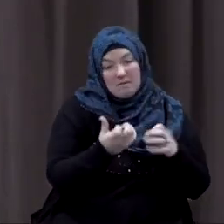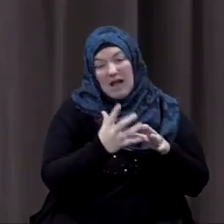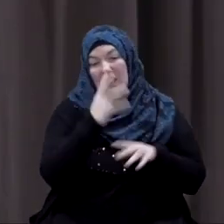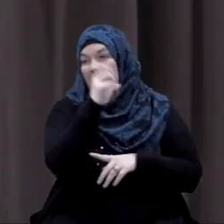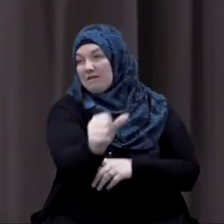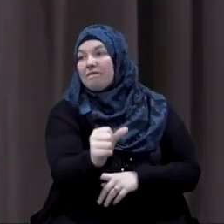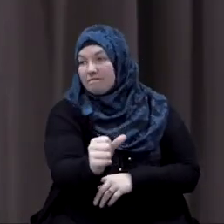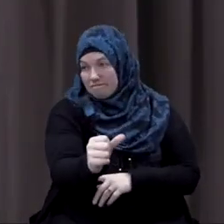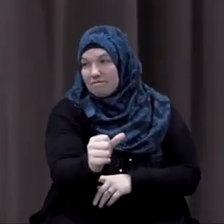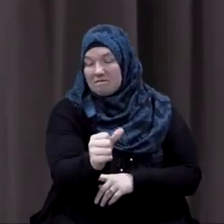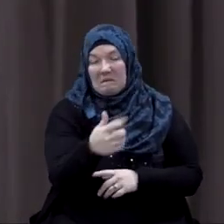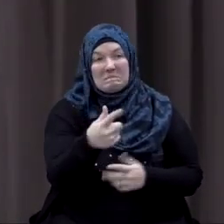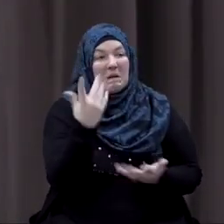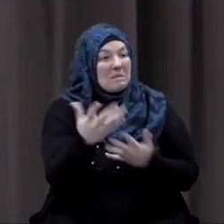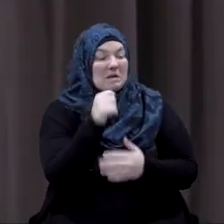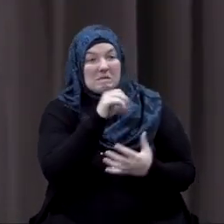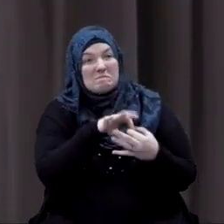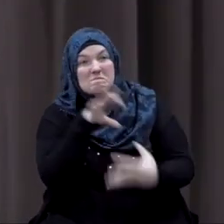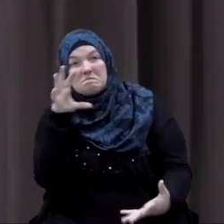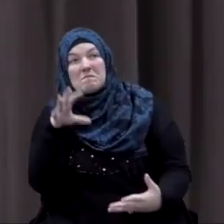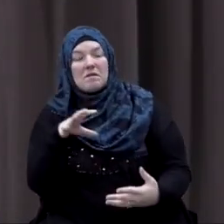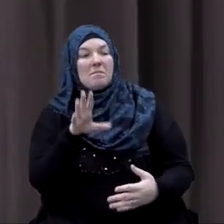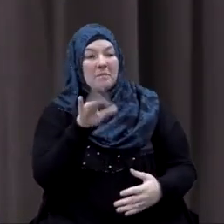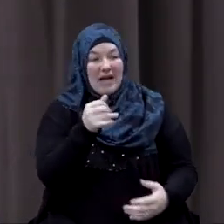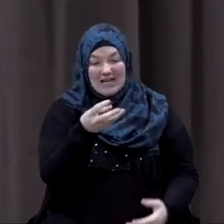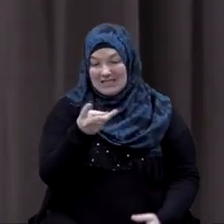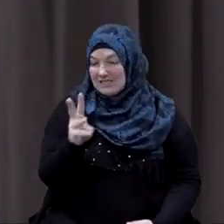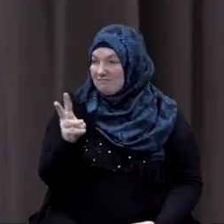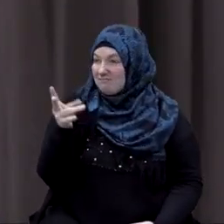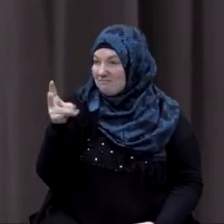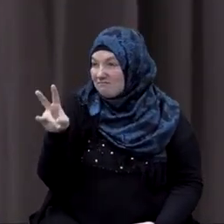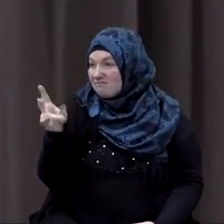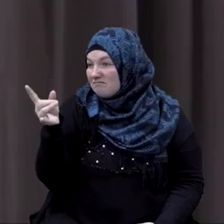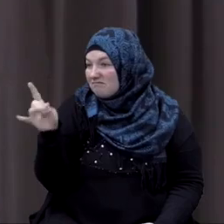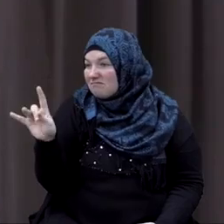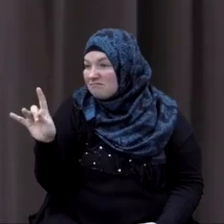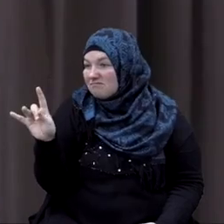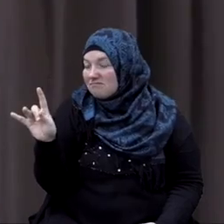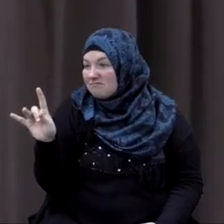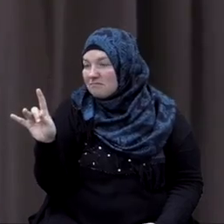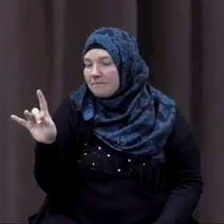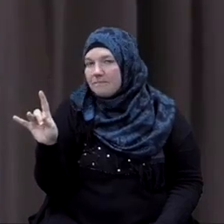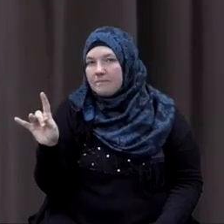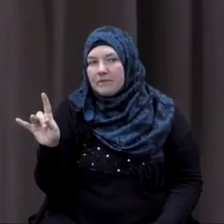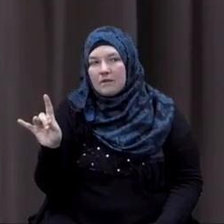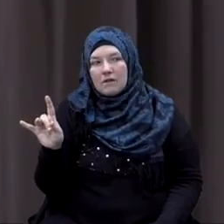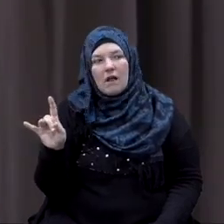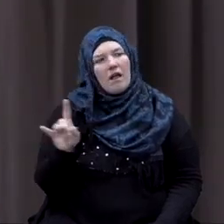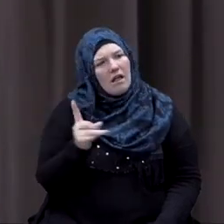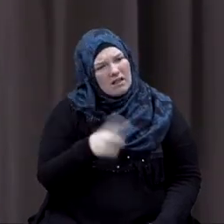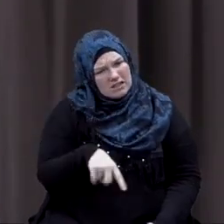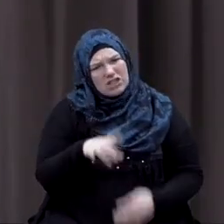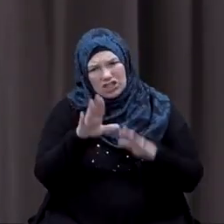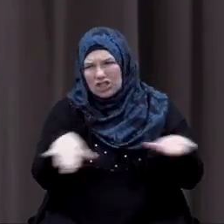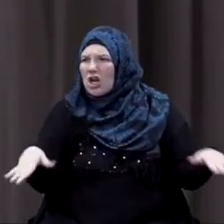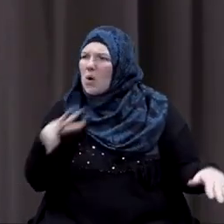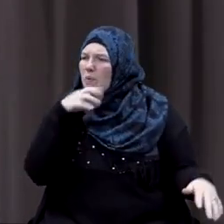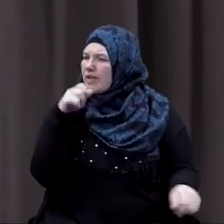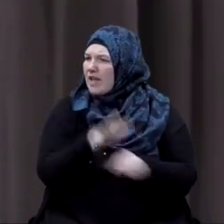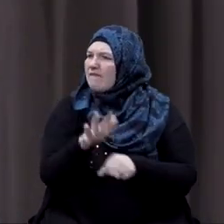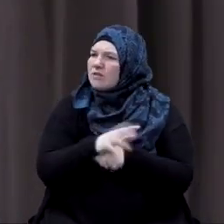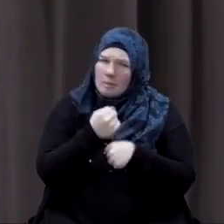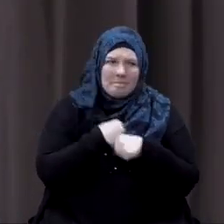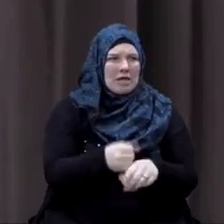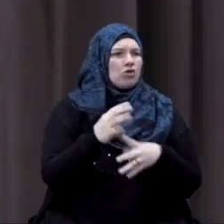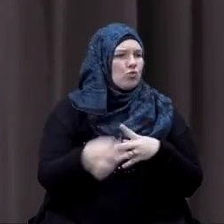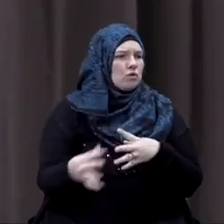While this may be true, but by 18, by 17, they are old enough to make choices